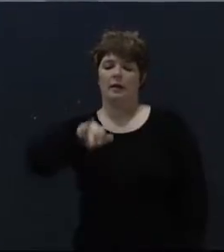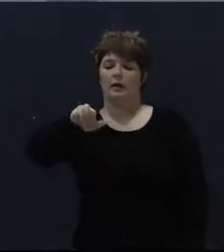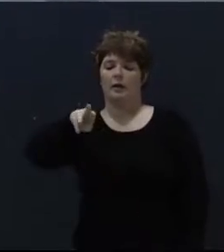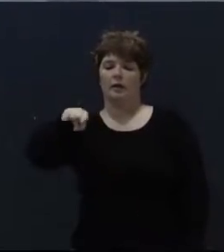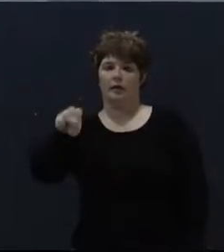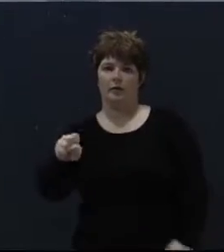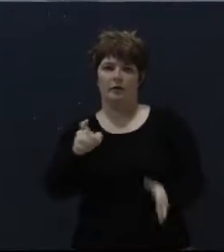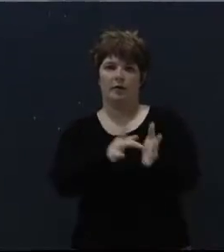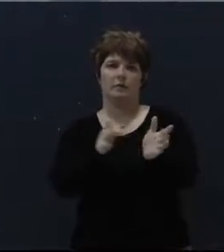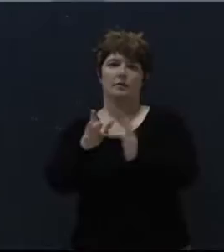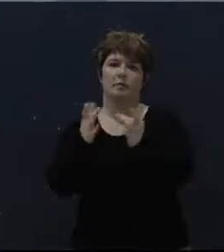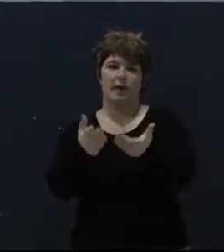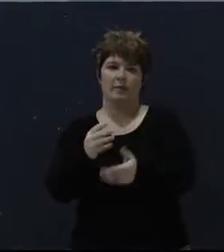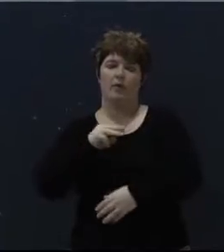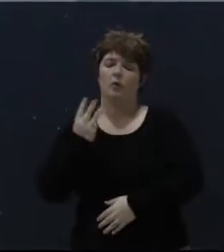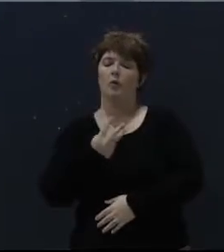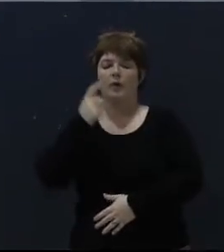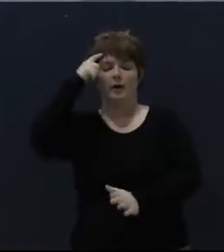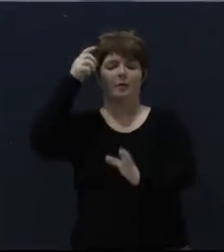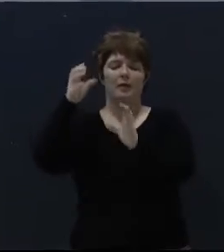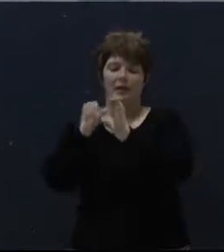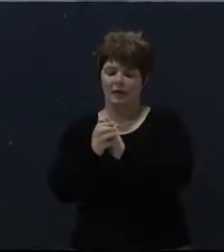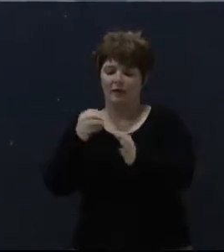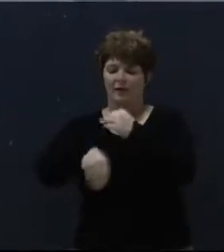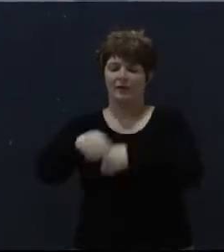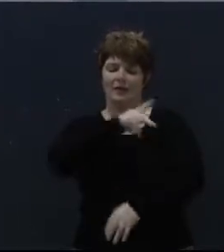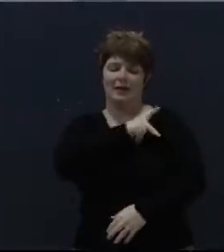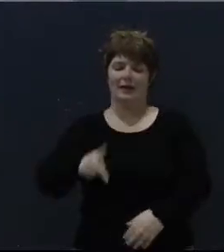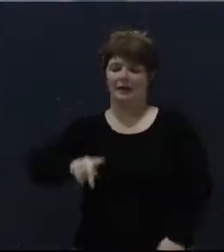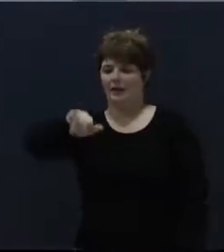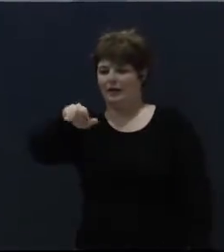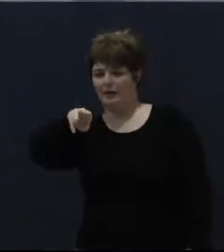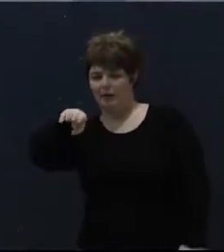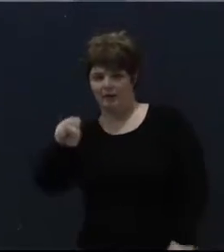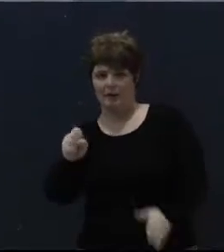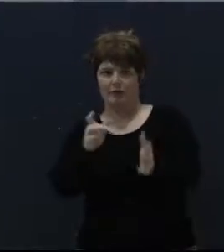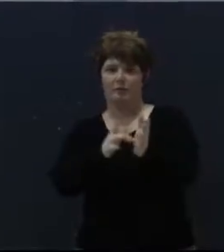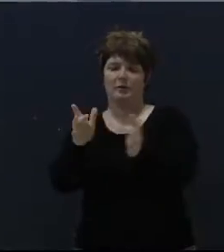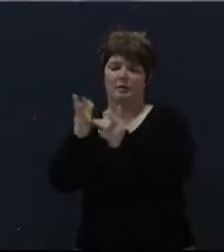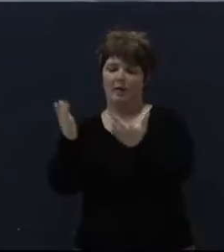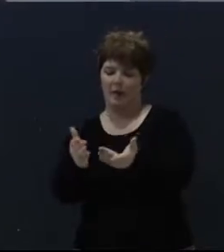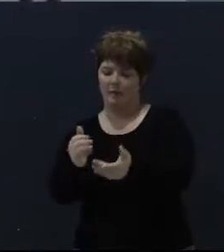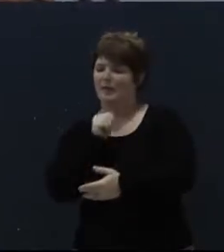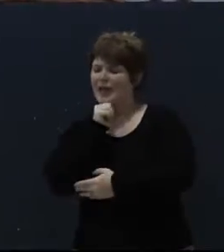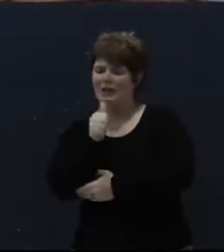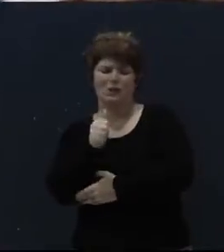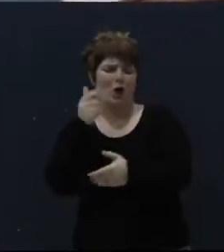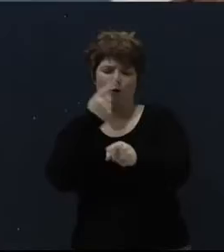Now, we believe in the King James Bible, but that ain't what that is, okay? So somebody help me preach right there.